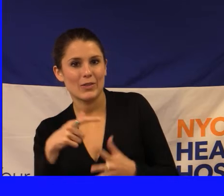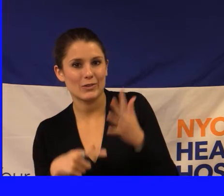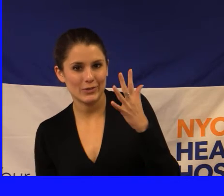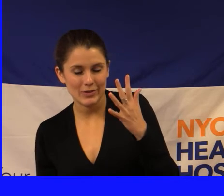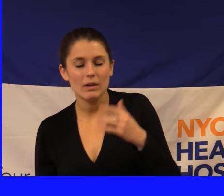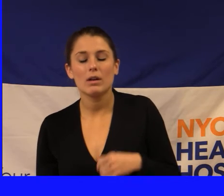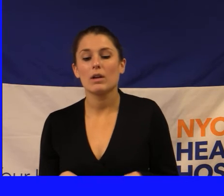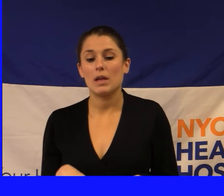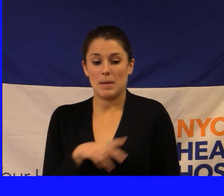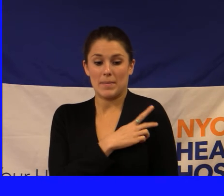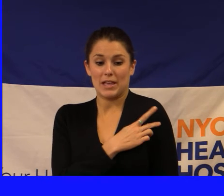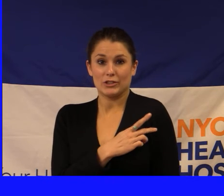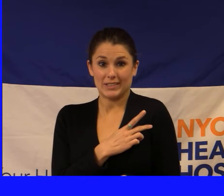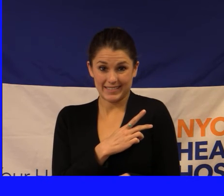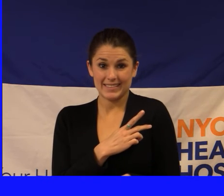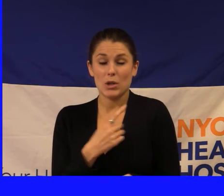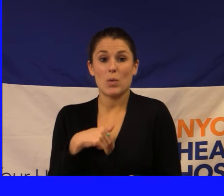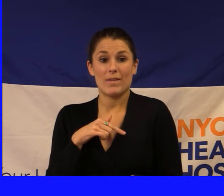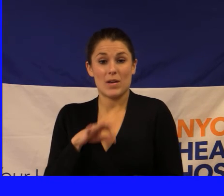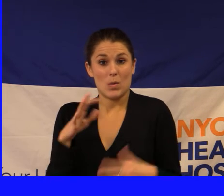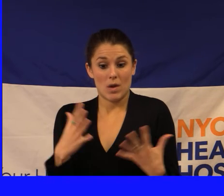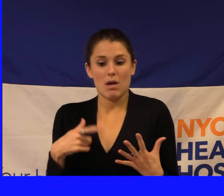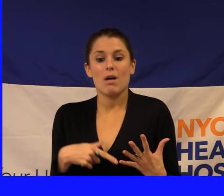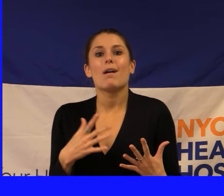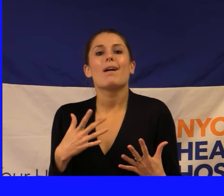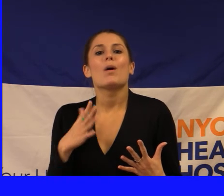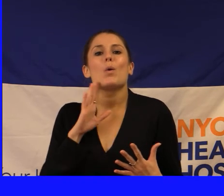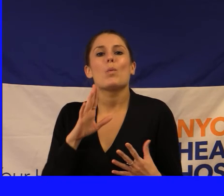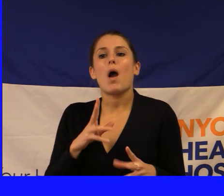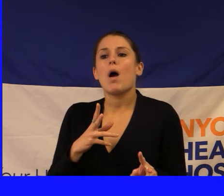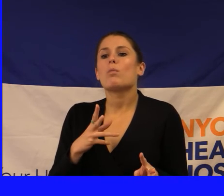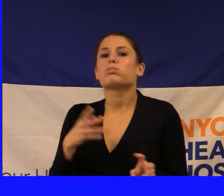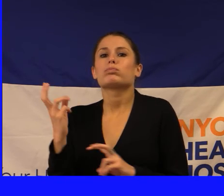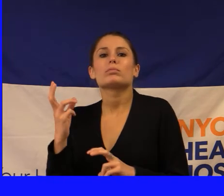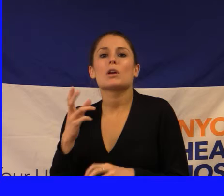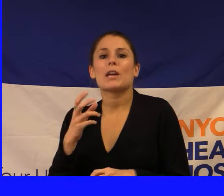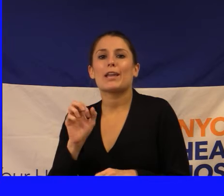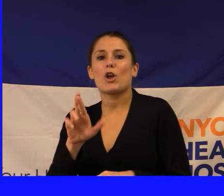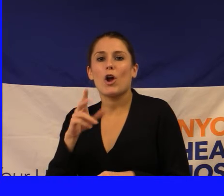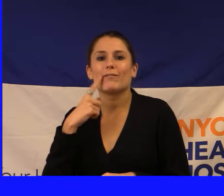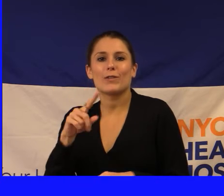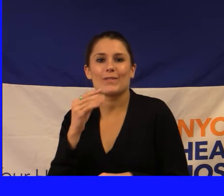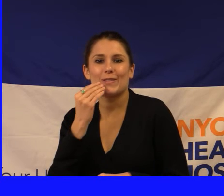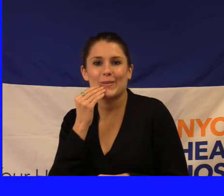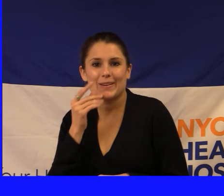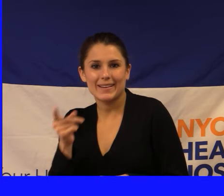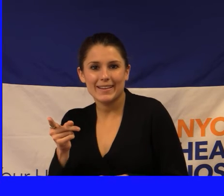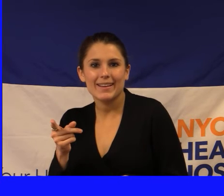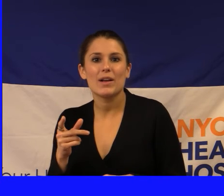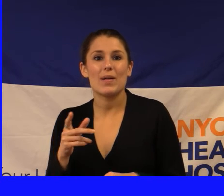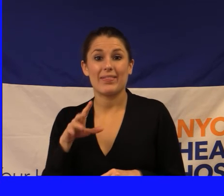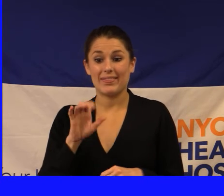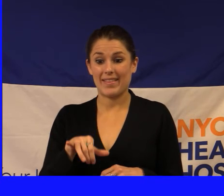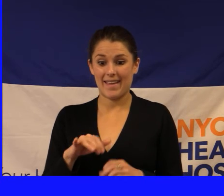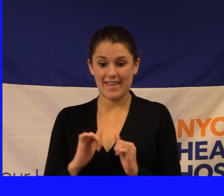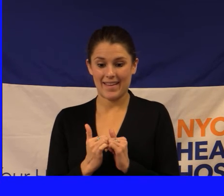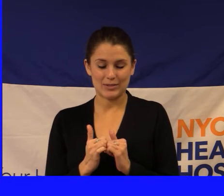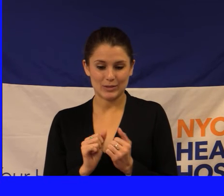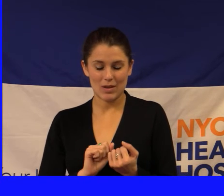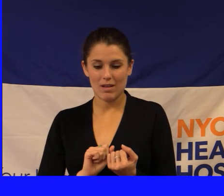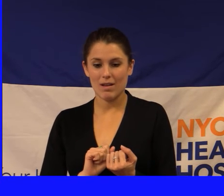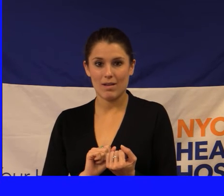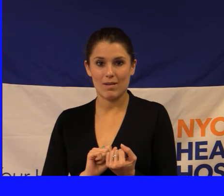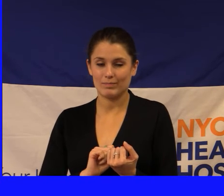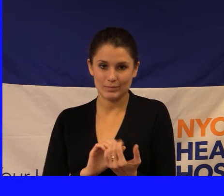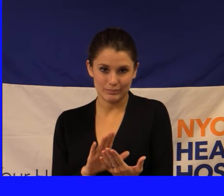as a way to get food. So being able to address the social drivers is critical. And then third, optimizing the